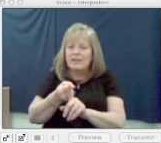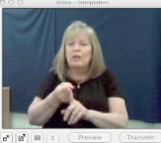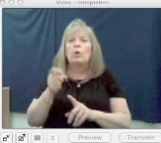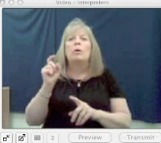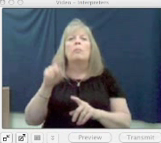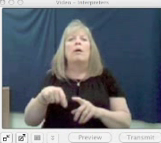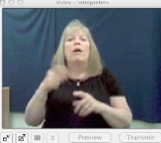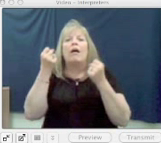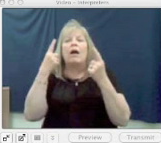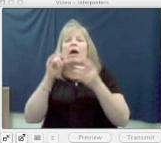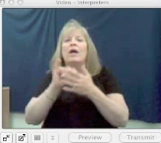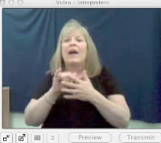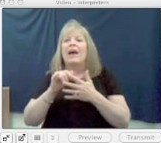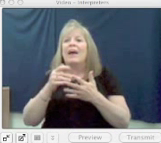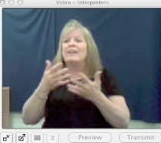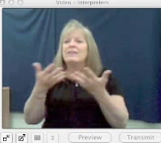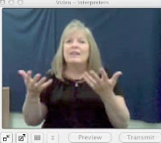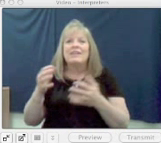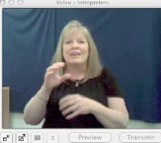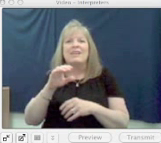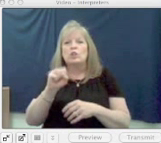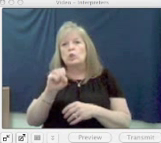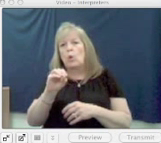socially constructed dynamics,